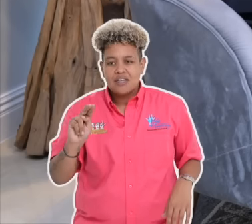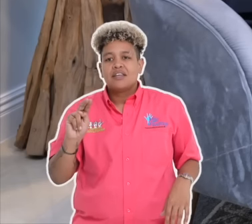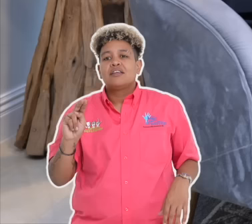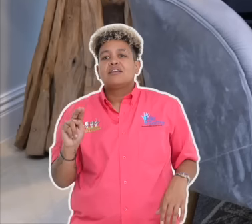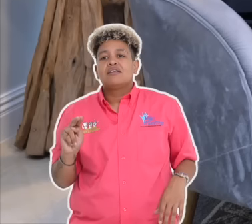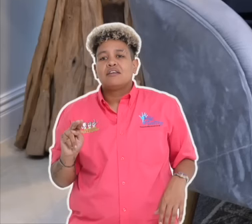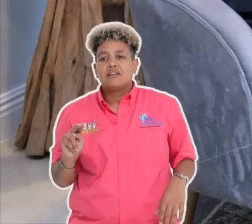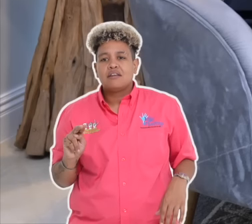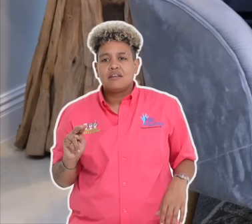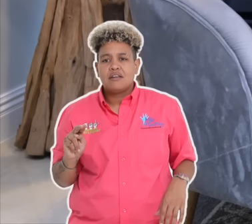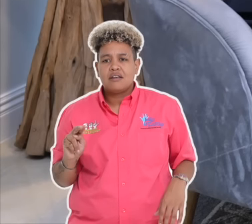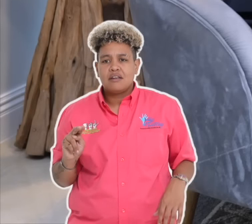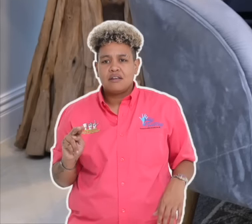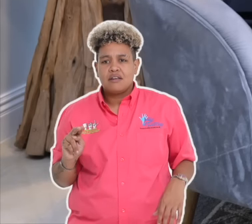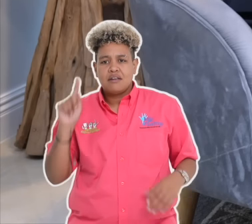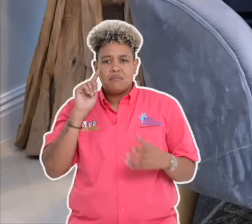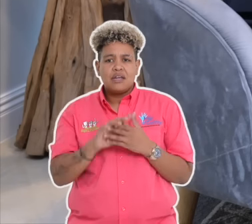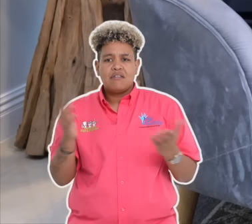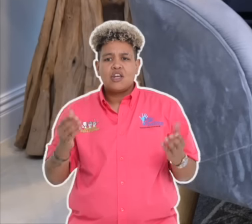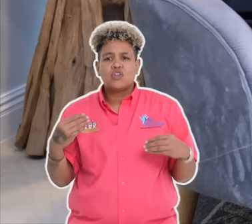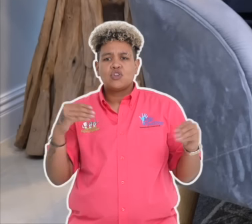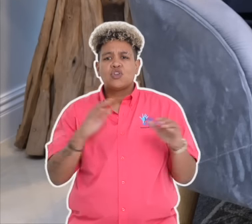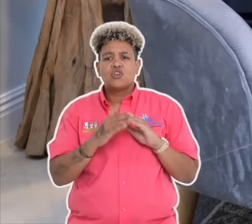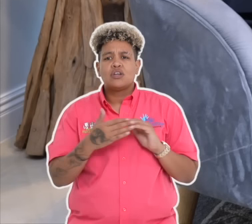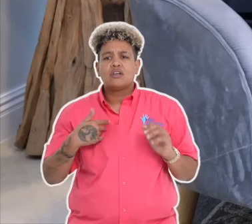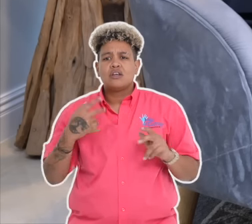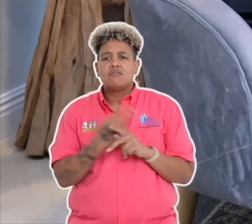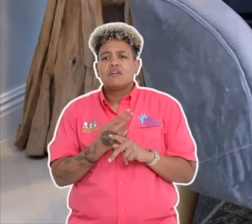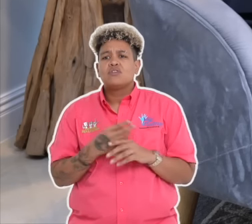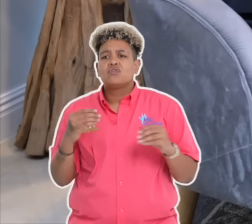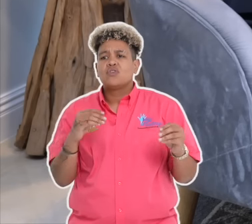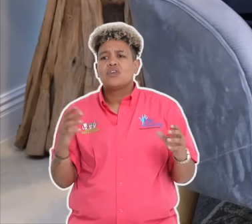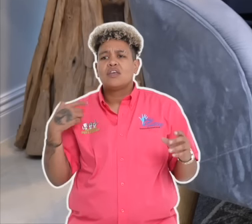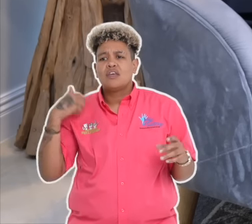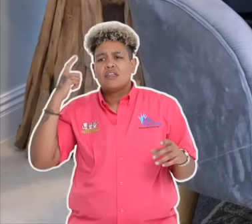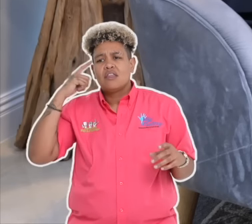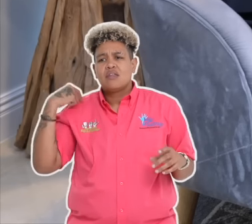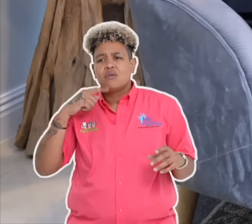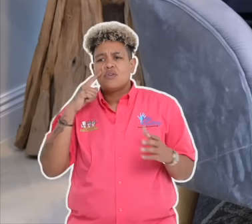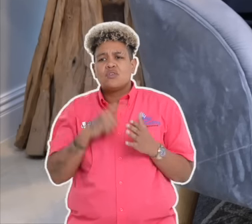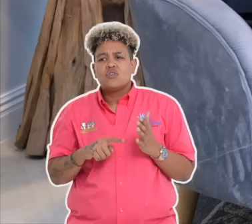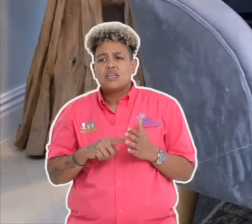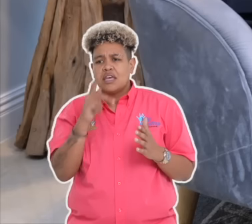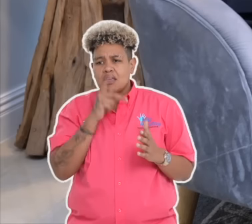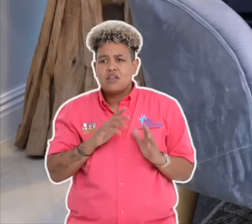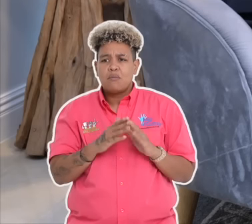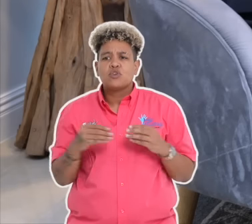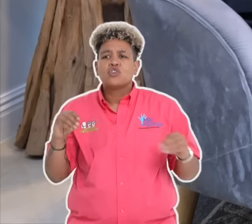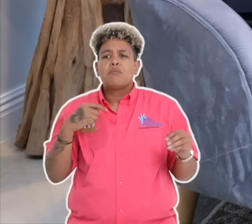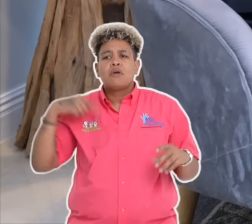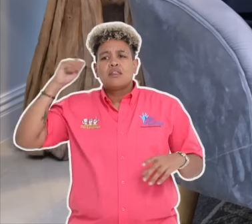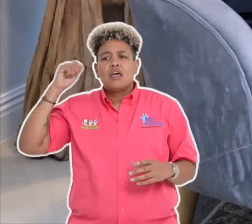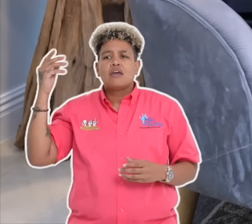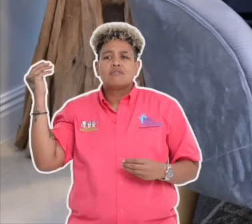ma'am. And I believe that it's here in a store in Jamaica. I got to figure out what store that is. I think we checked Kingston Bookstore, but I think that